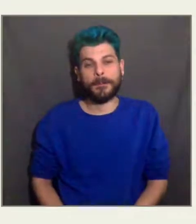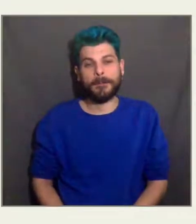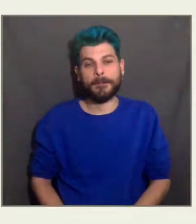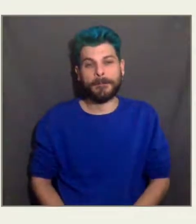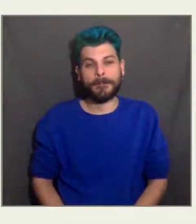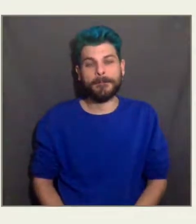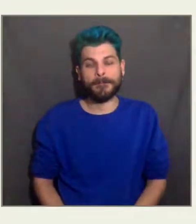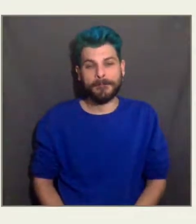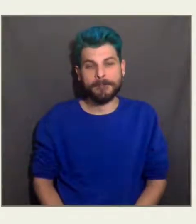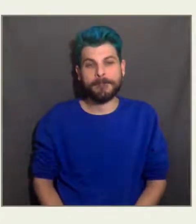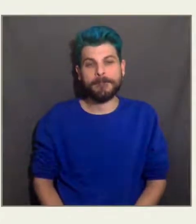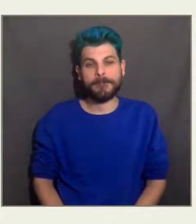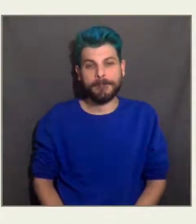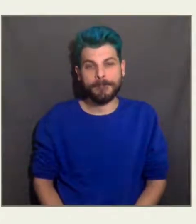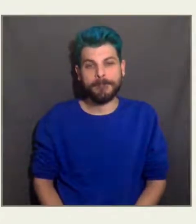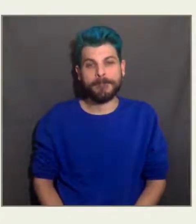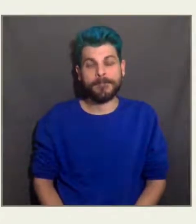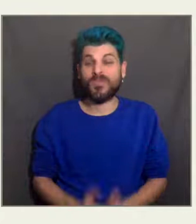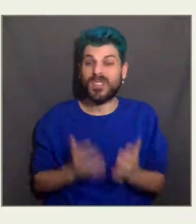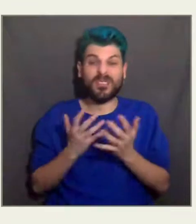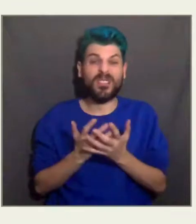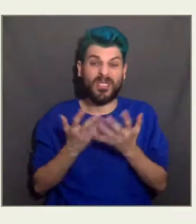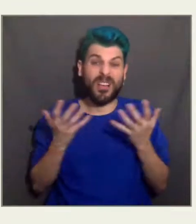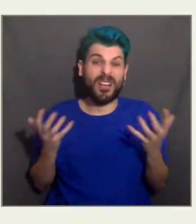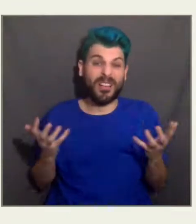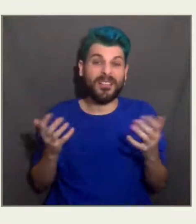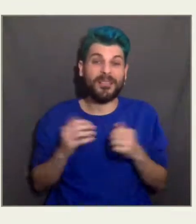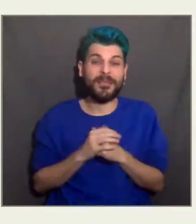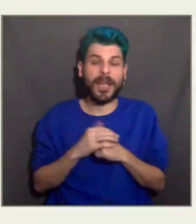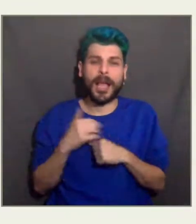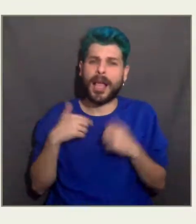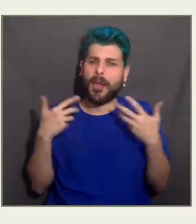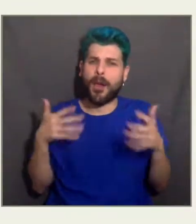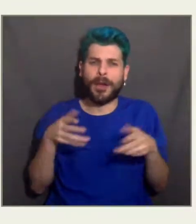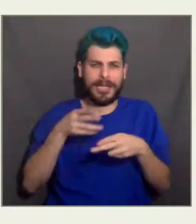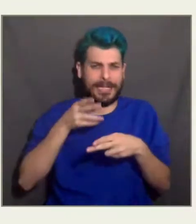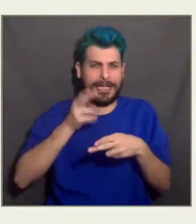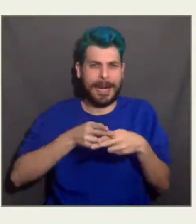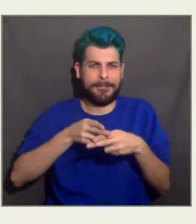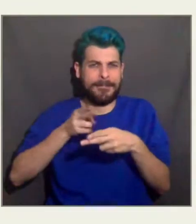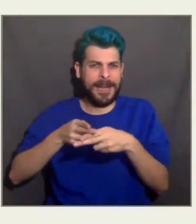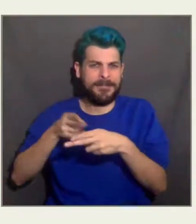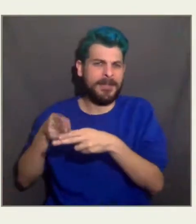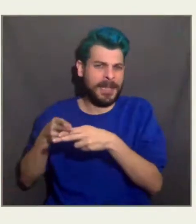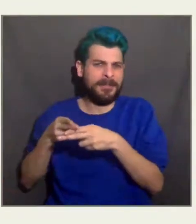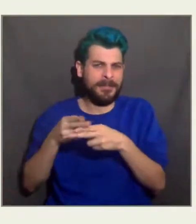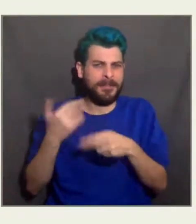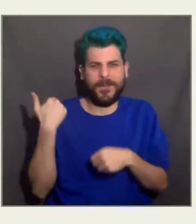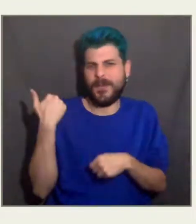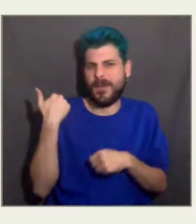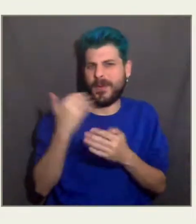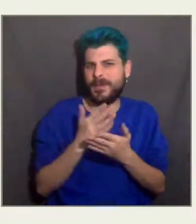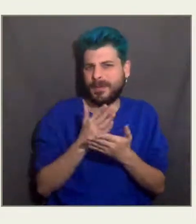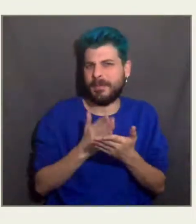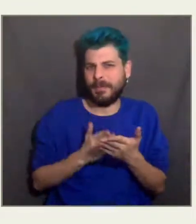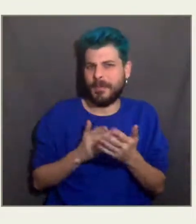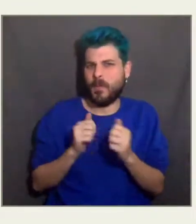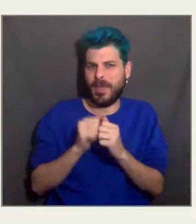There's a lot actually that they can do, and I named some of those things in the speech. I think one of